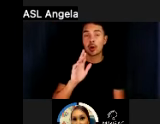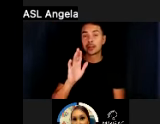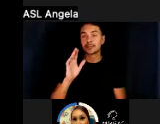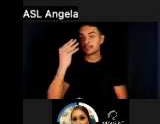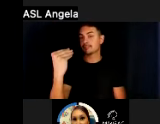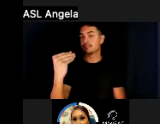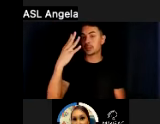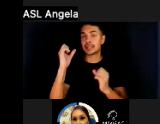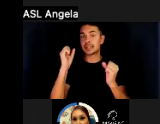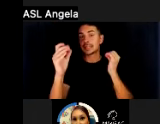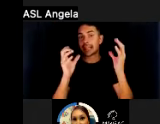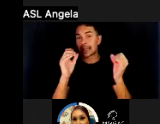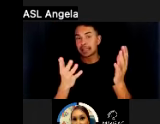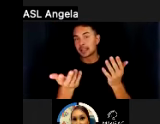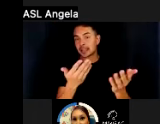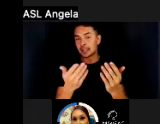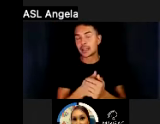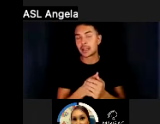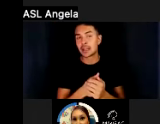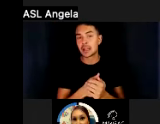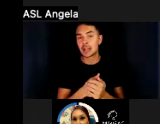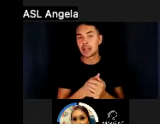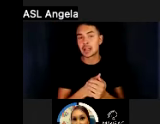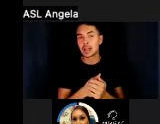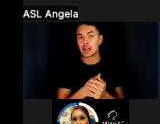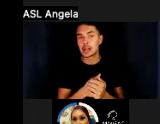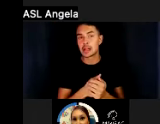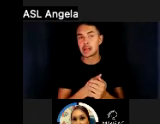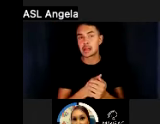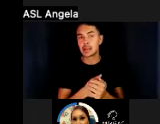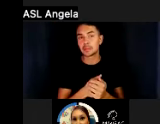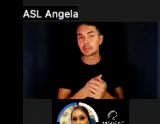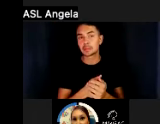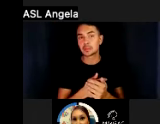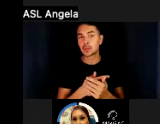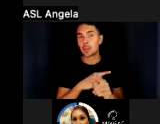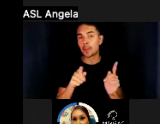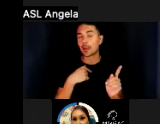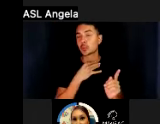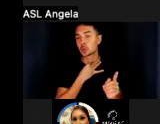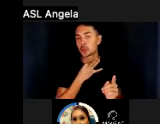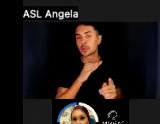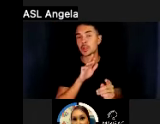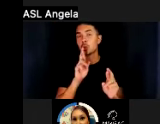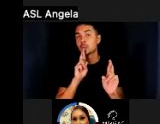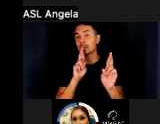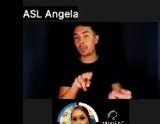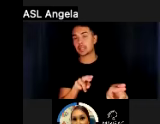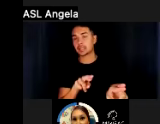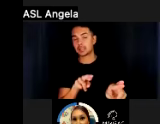chat, but we really want to think about our response to